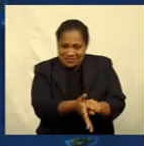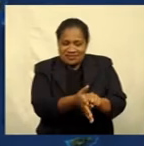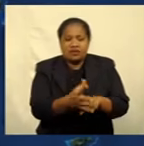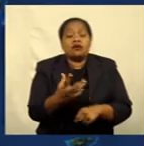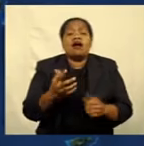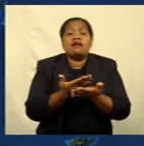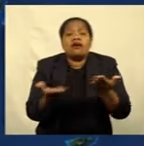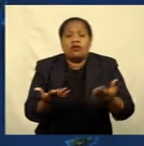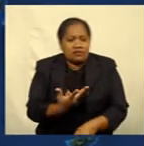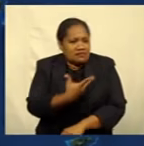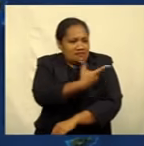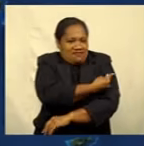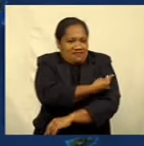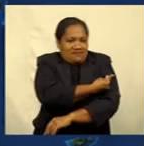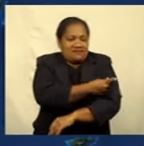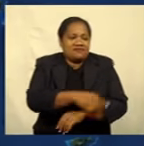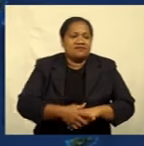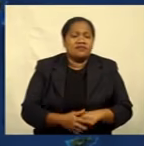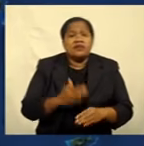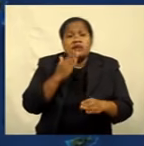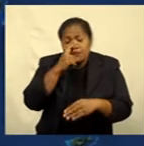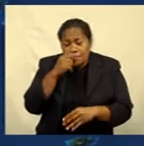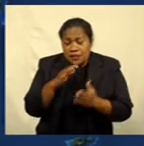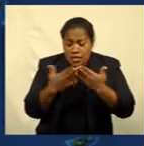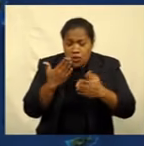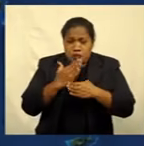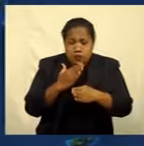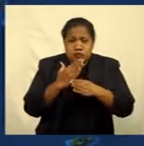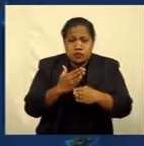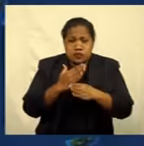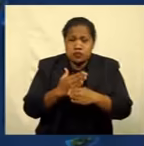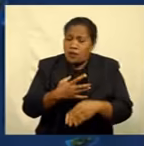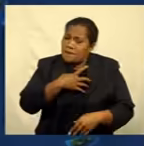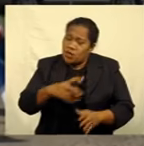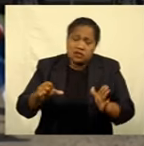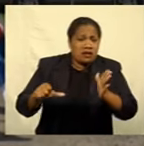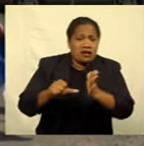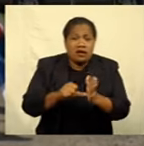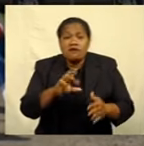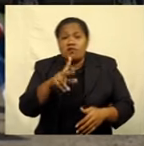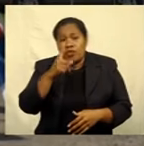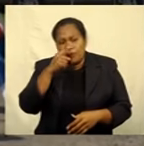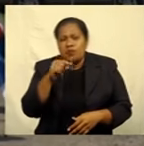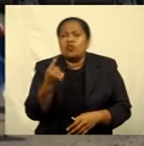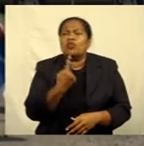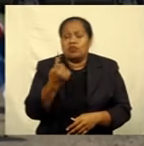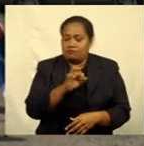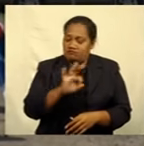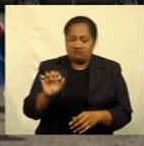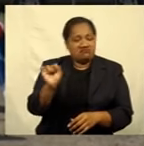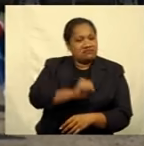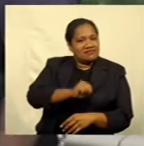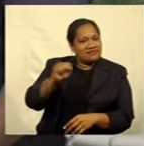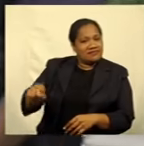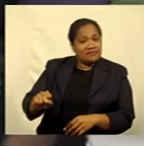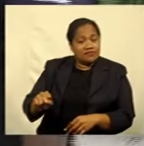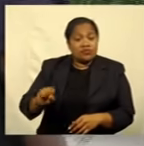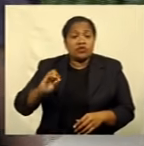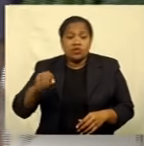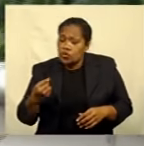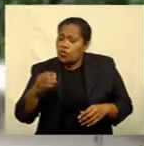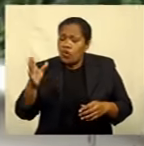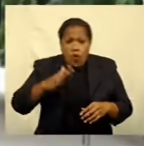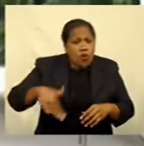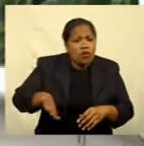MOH people, they're working 5 times harder for people who are not taking this seriously. To ease everyone up, I